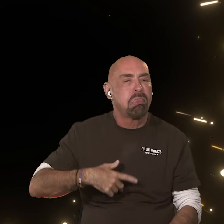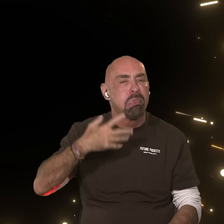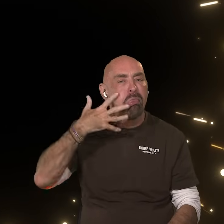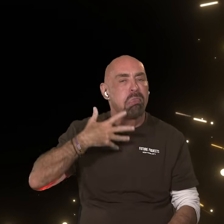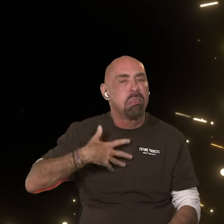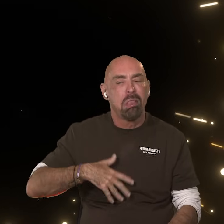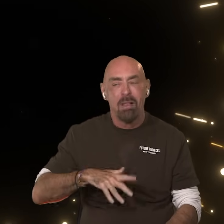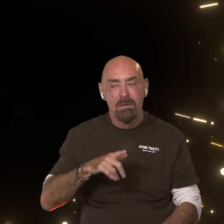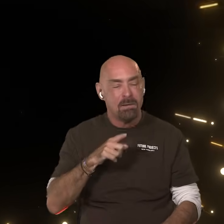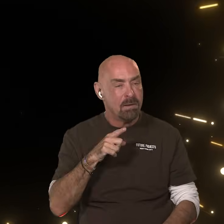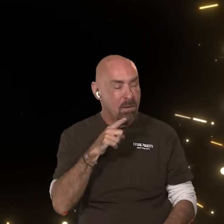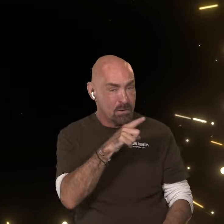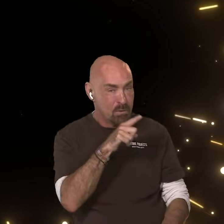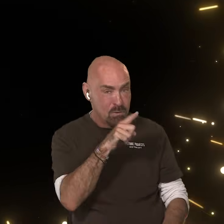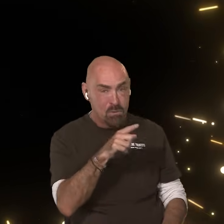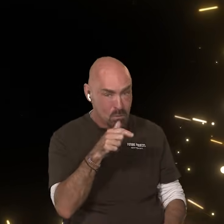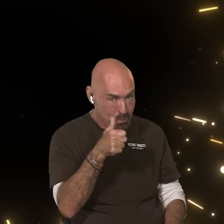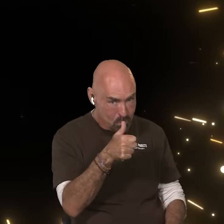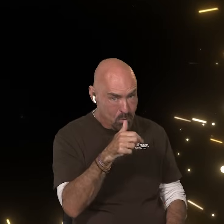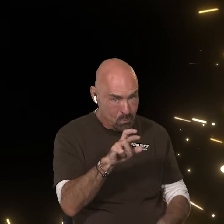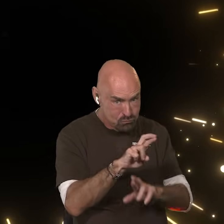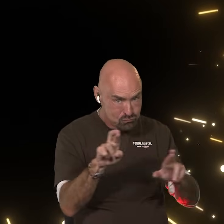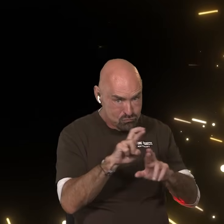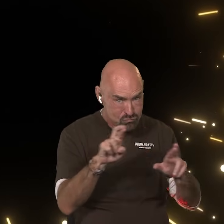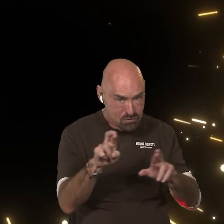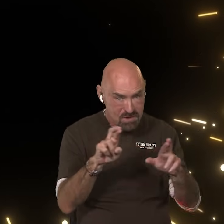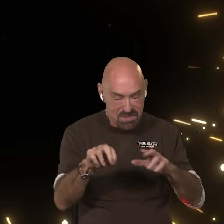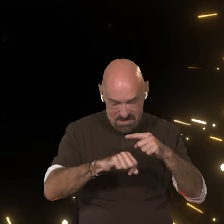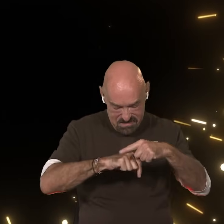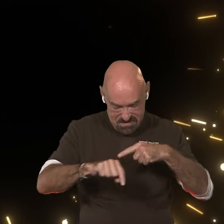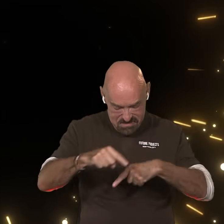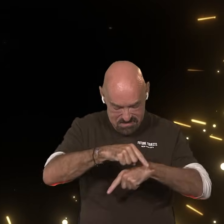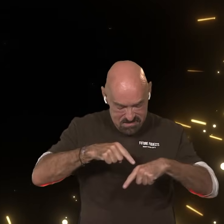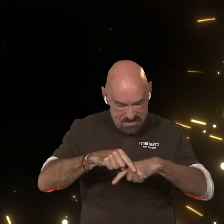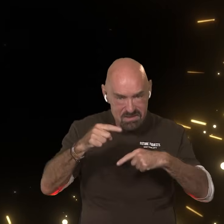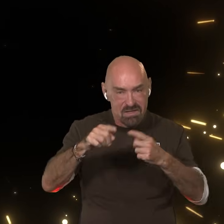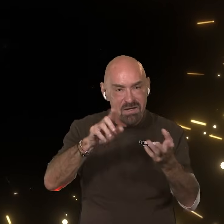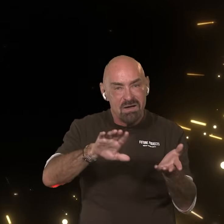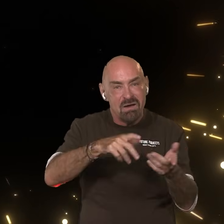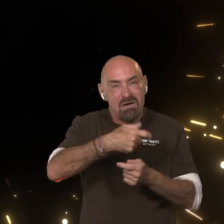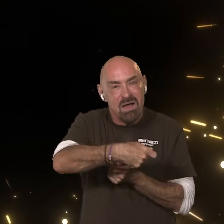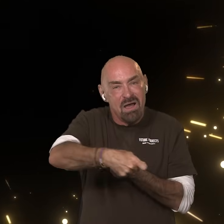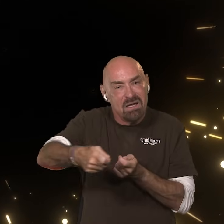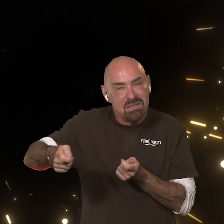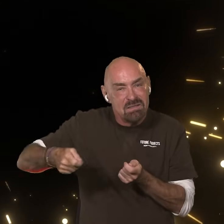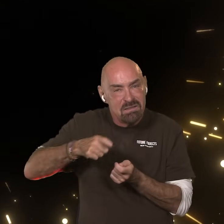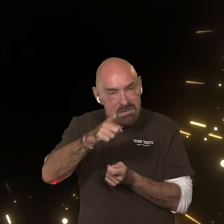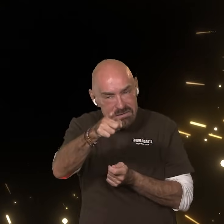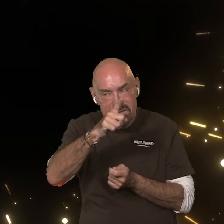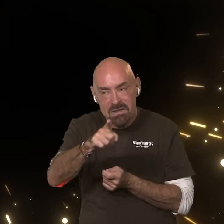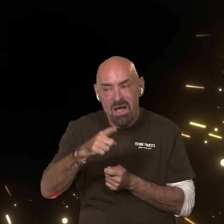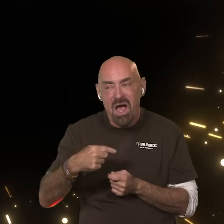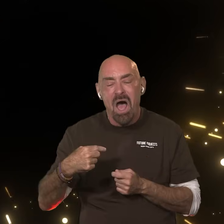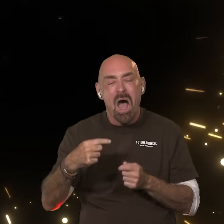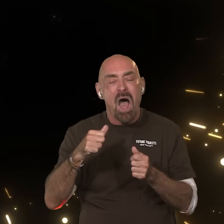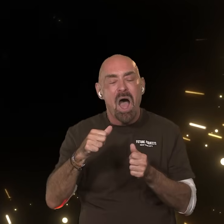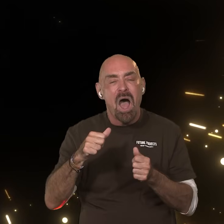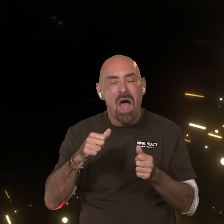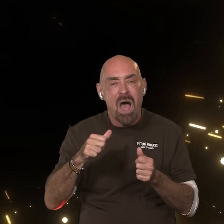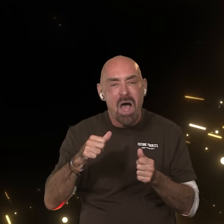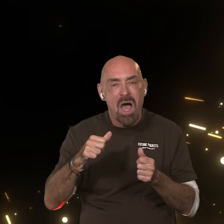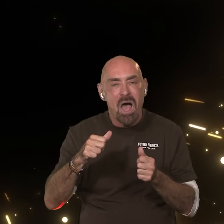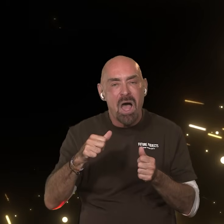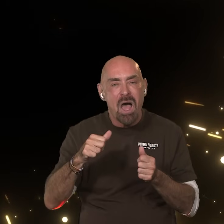reason. So how about you, good fella? Are you gonna get your knuckles bloody with fallen aces? Oh, Mika, I preferred.